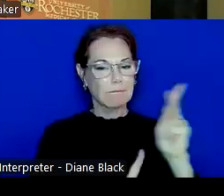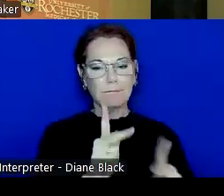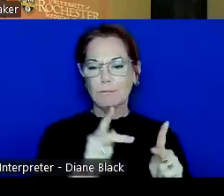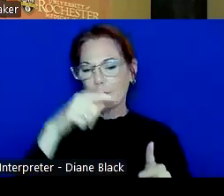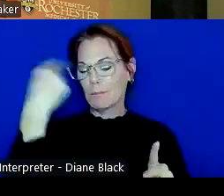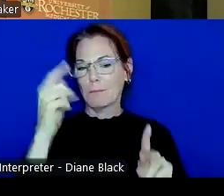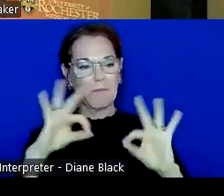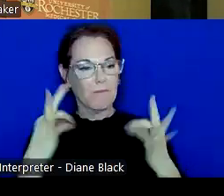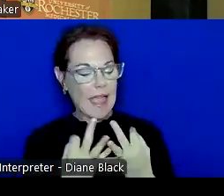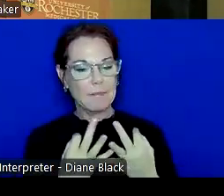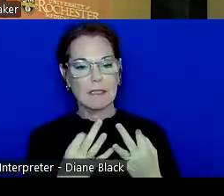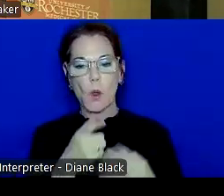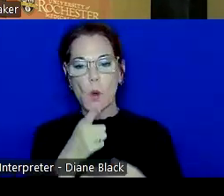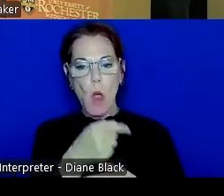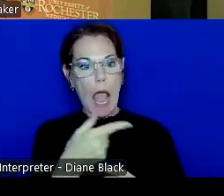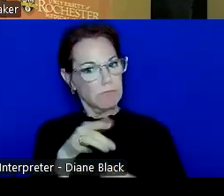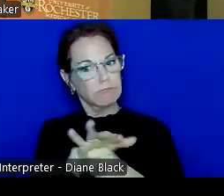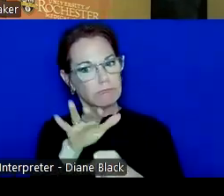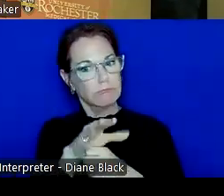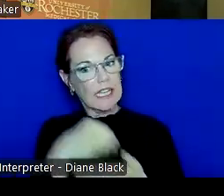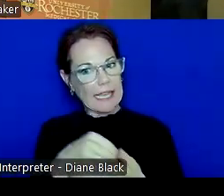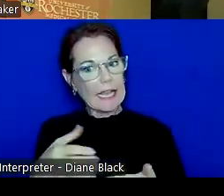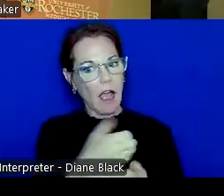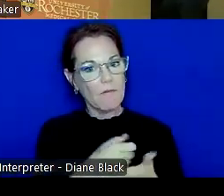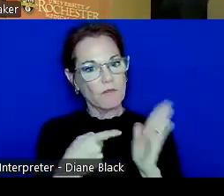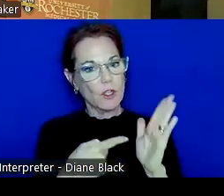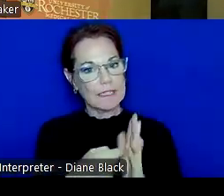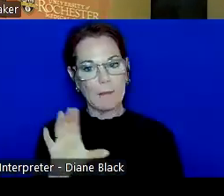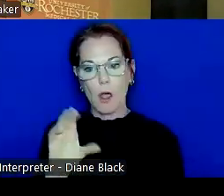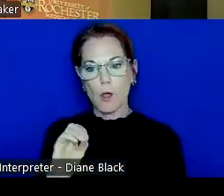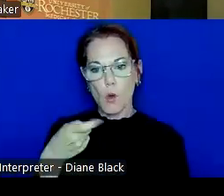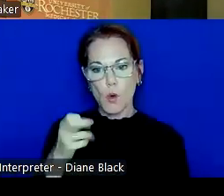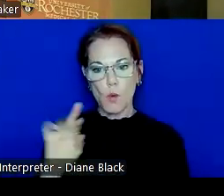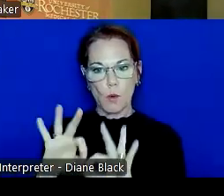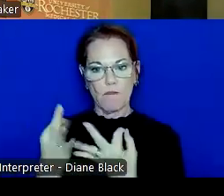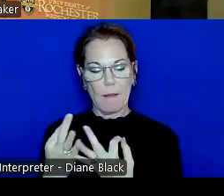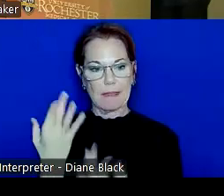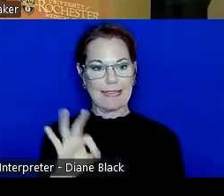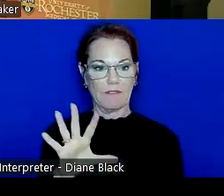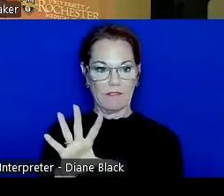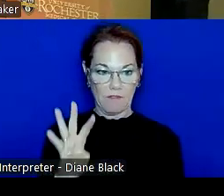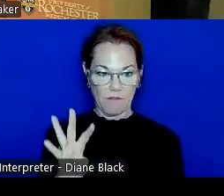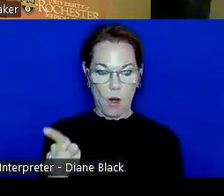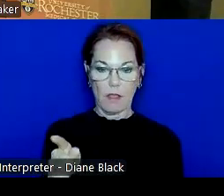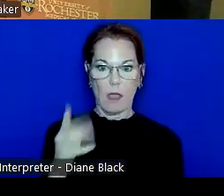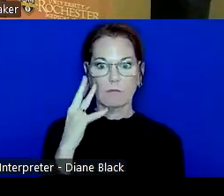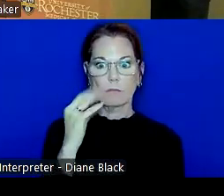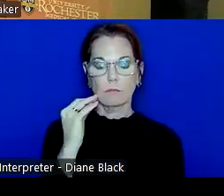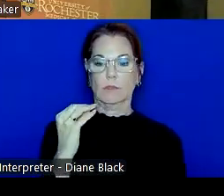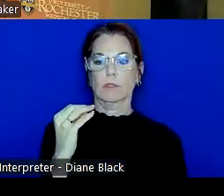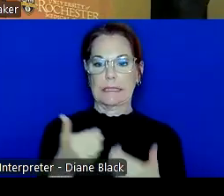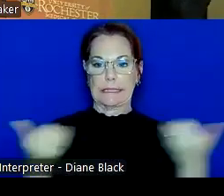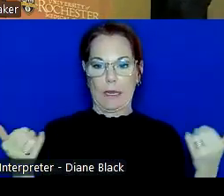that had significant income and wealth, like the Coopers, who in 1954 were confronted by housing segregation, answering ads